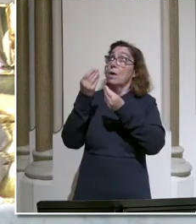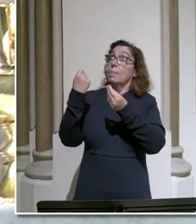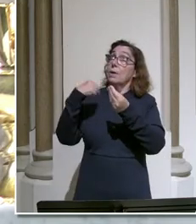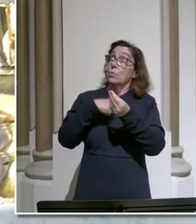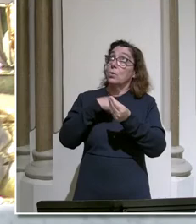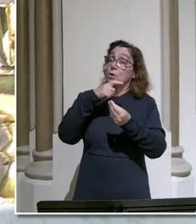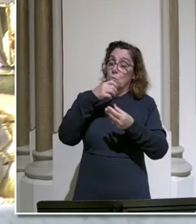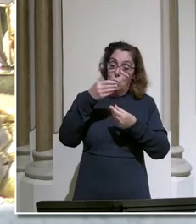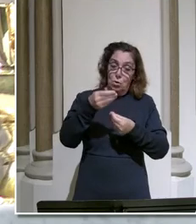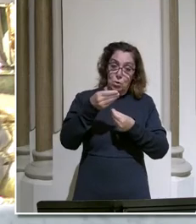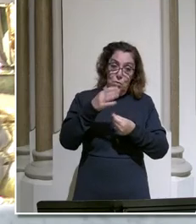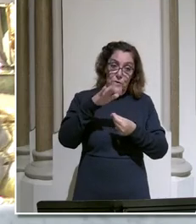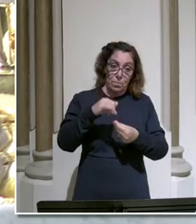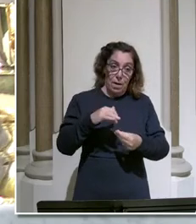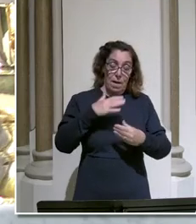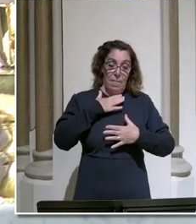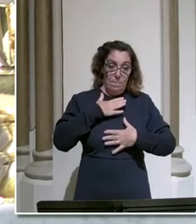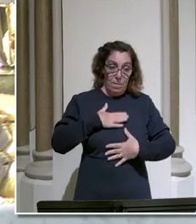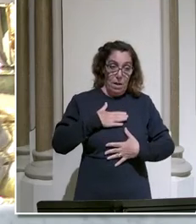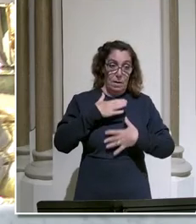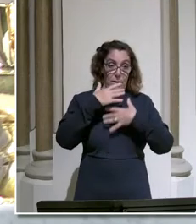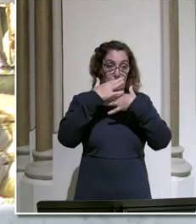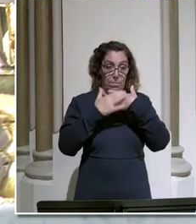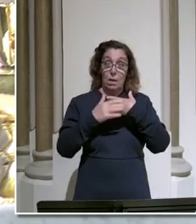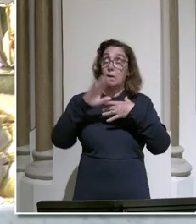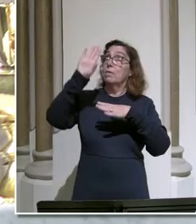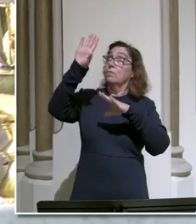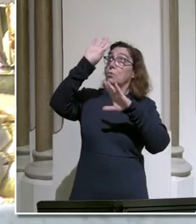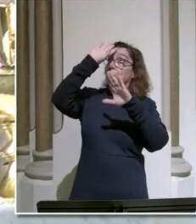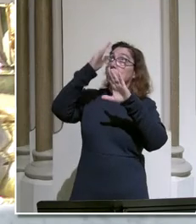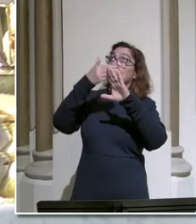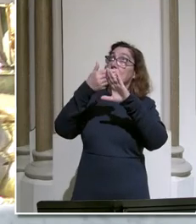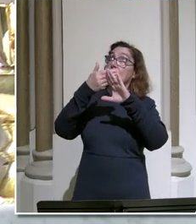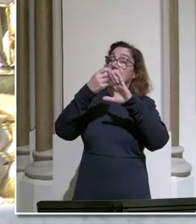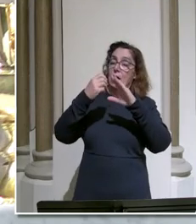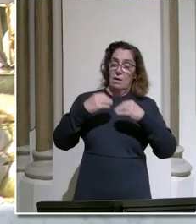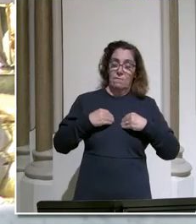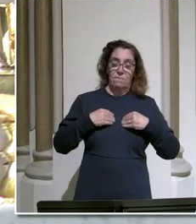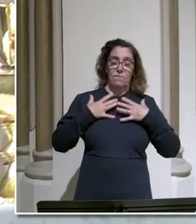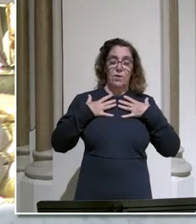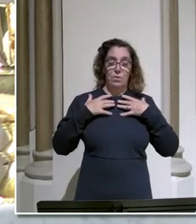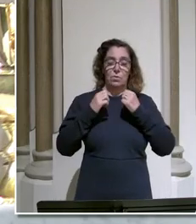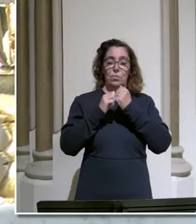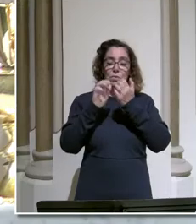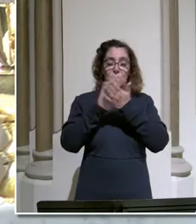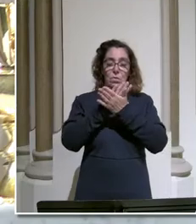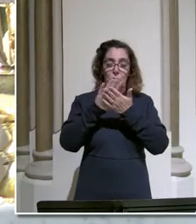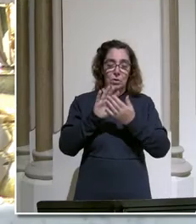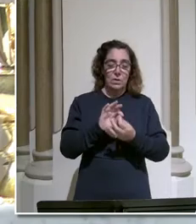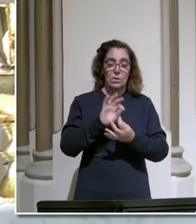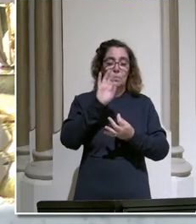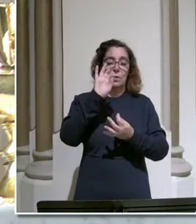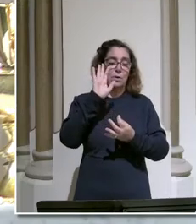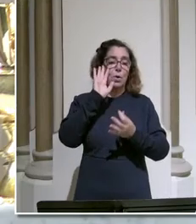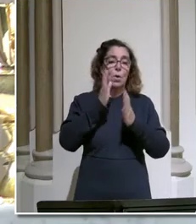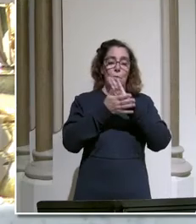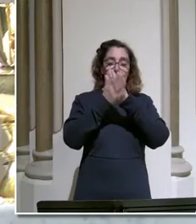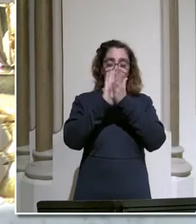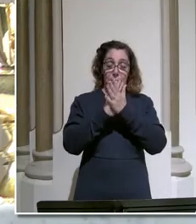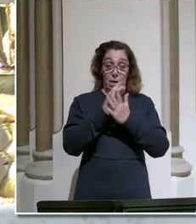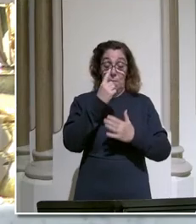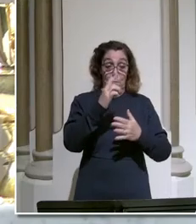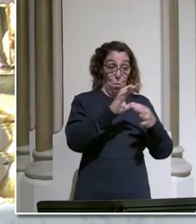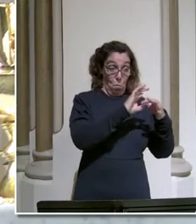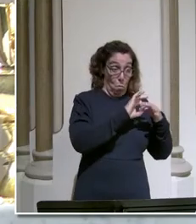are nourished by the body and blood of your Son and filled with his Holy Spirit may become one